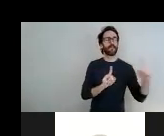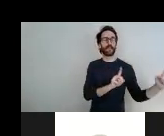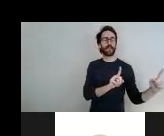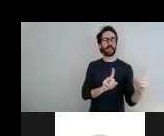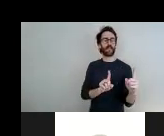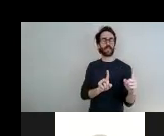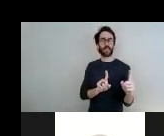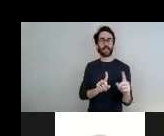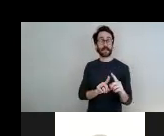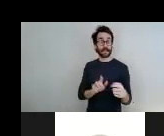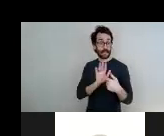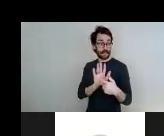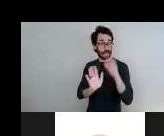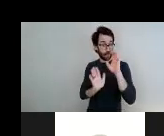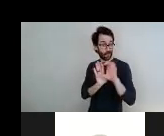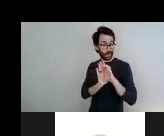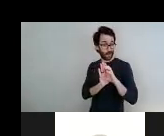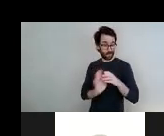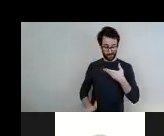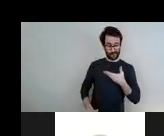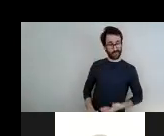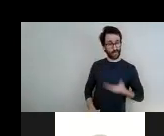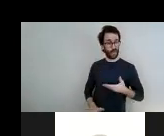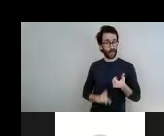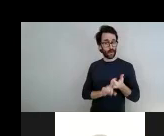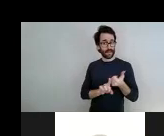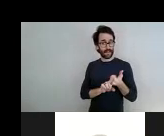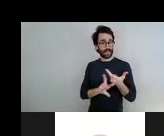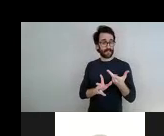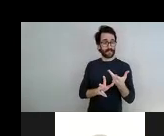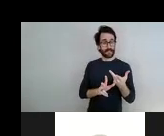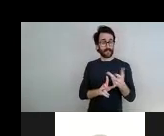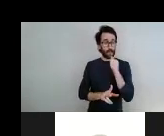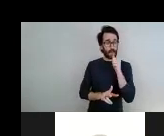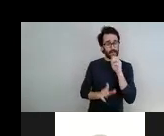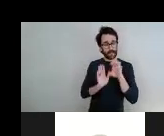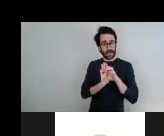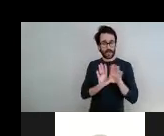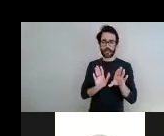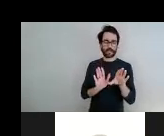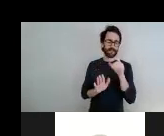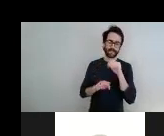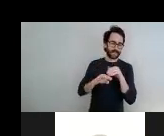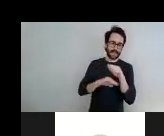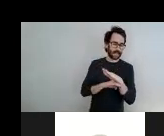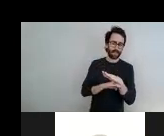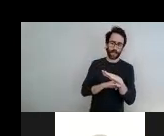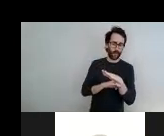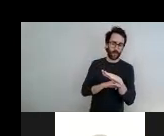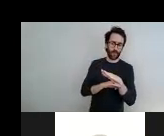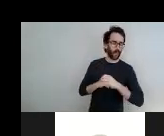or video of yourself as they may be used to blackmail you. Never send or accept money under